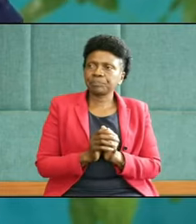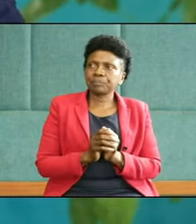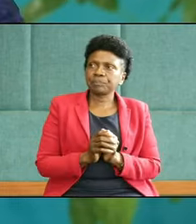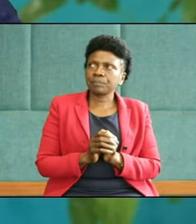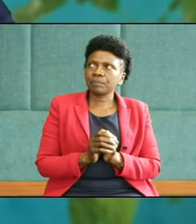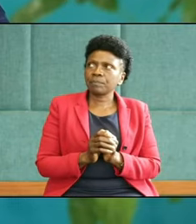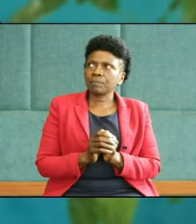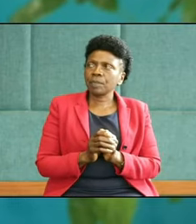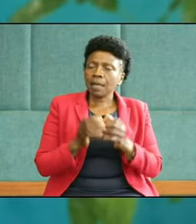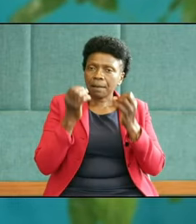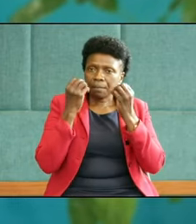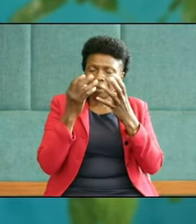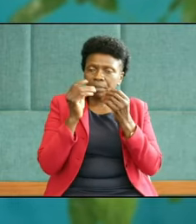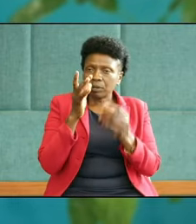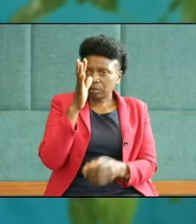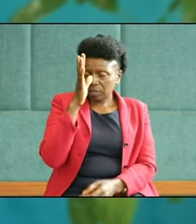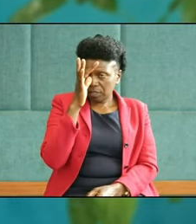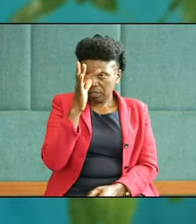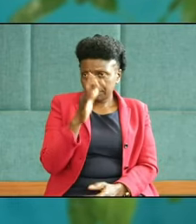Many.